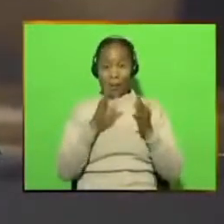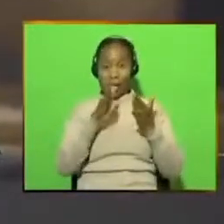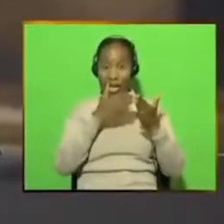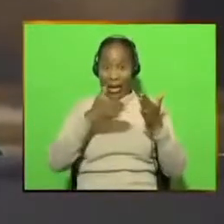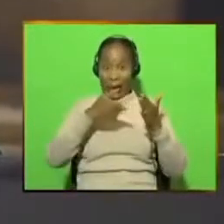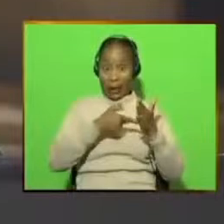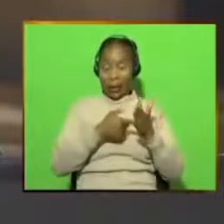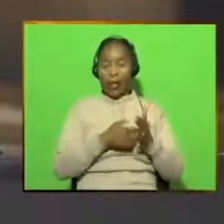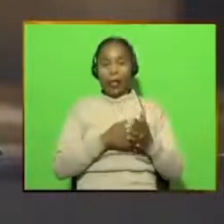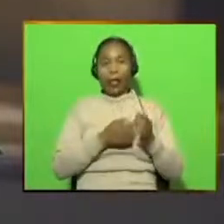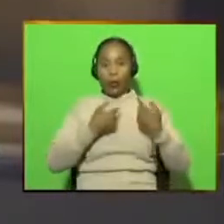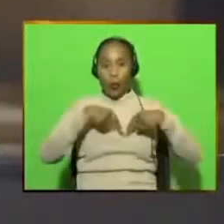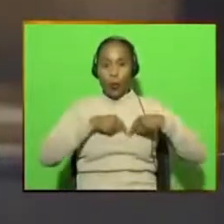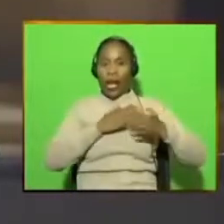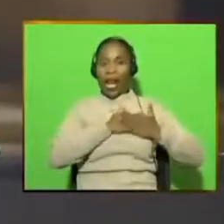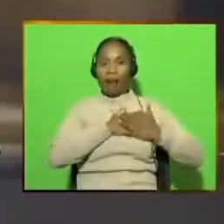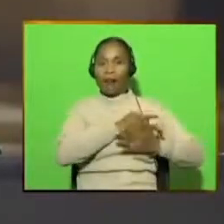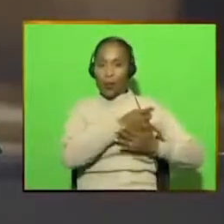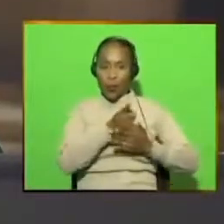in terms of